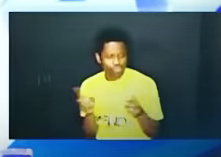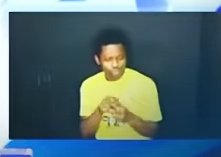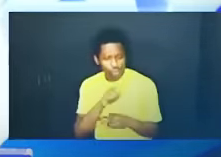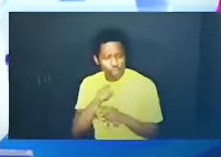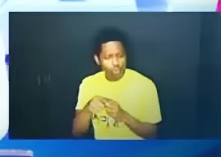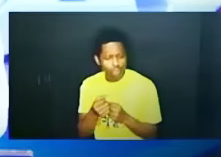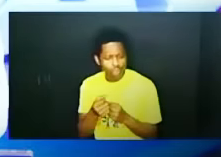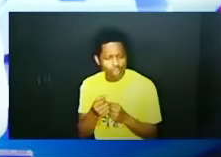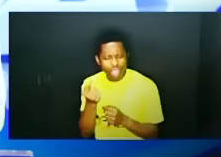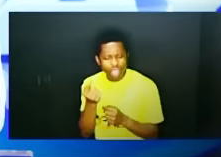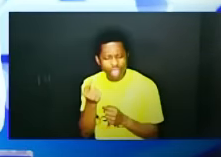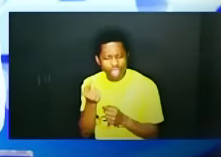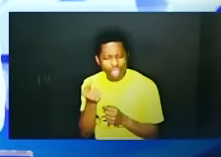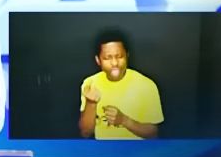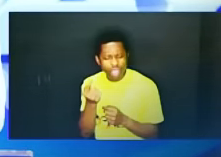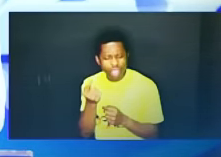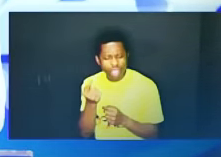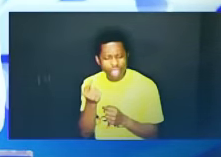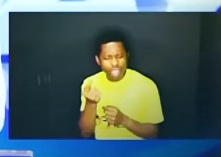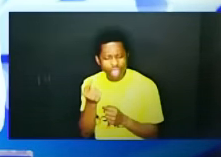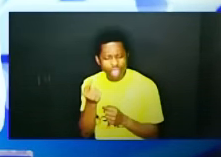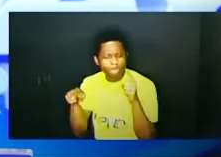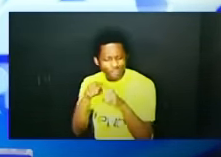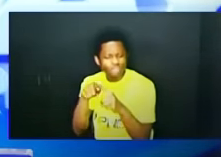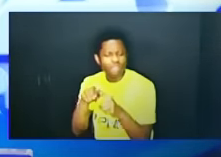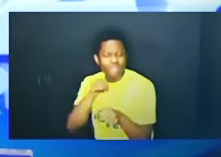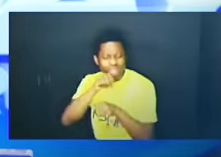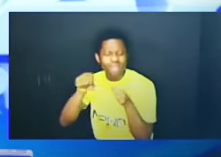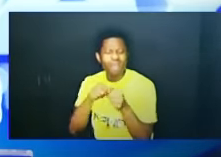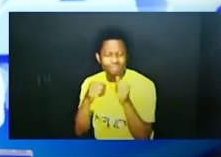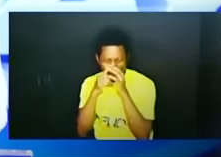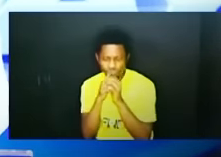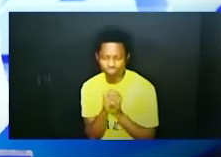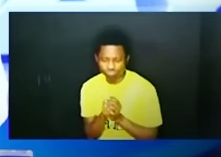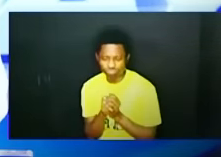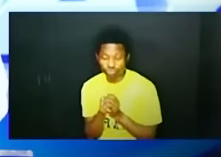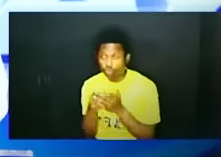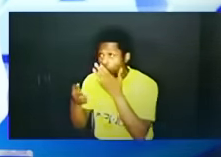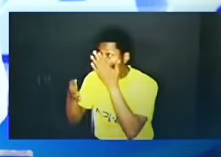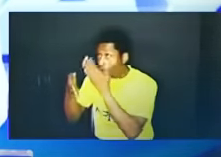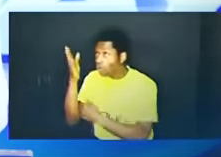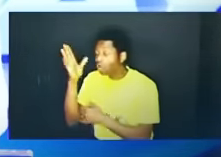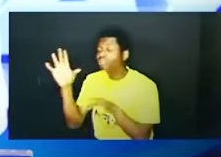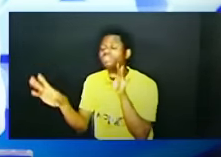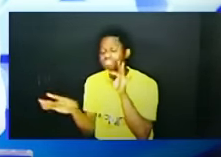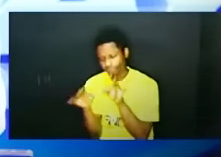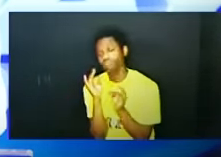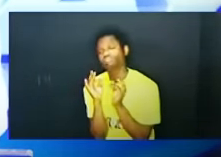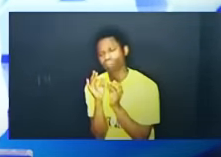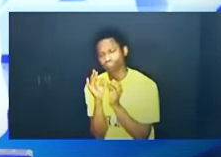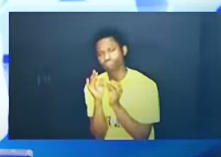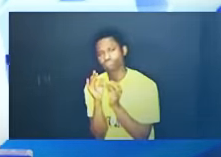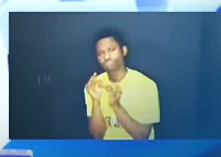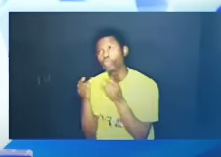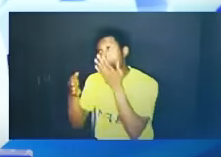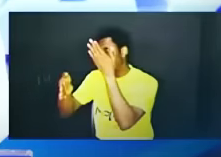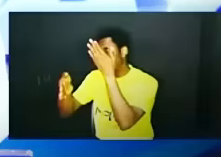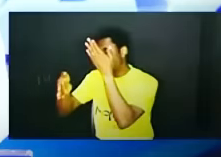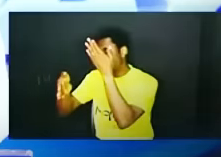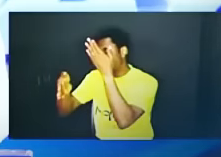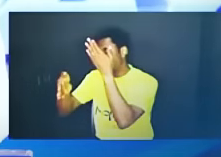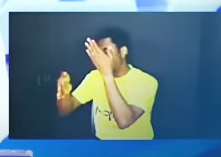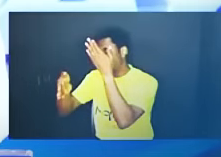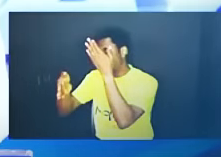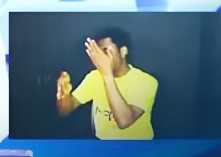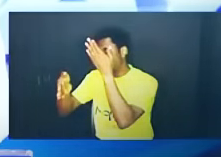us a bra, near me or sorry, who be you? God is spirit. When yammy, or your home, God is spirit. When yammy, your home. One day, this